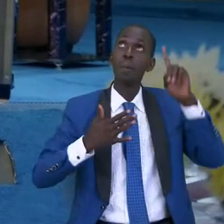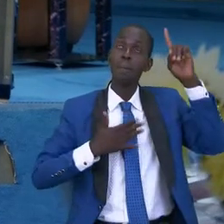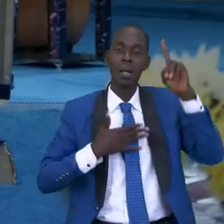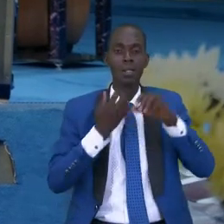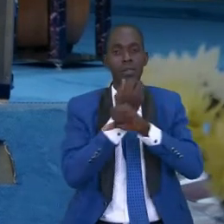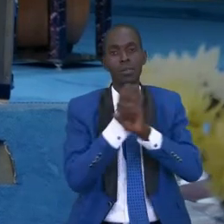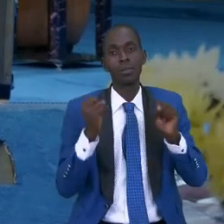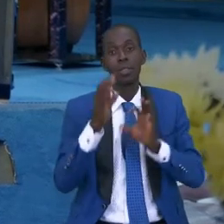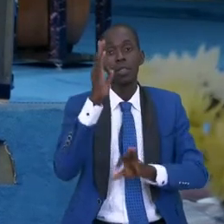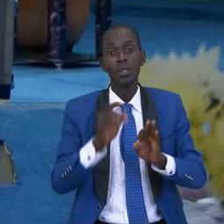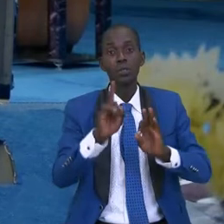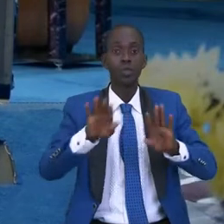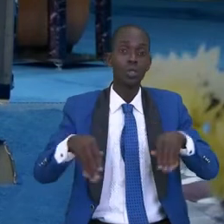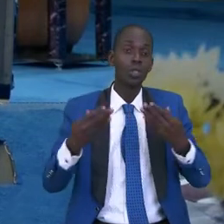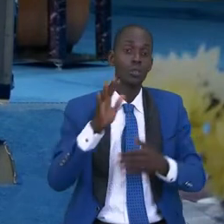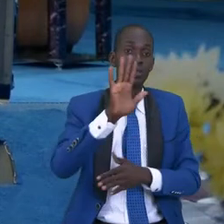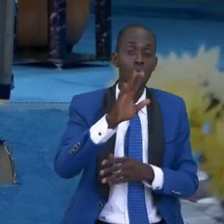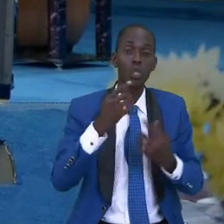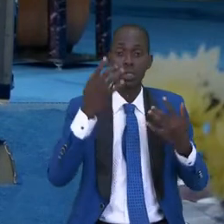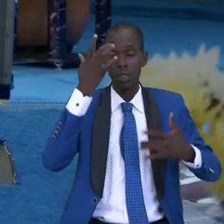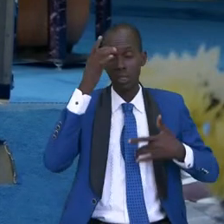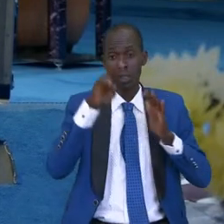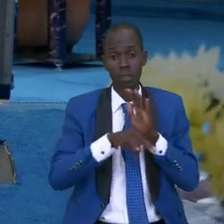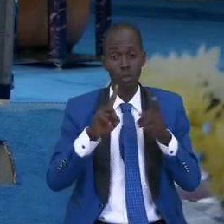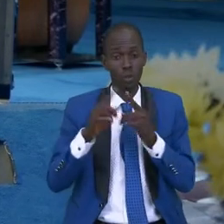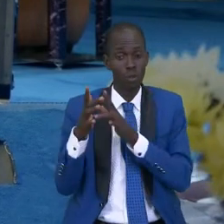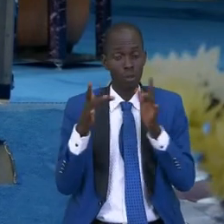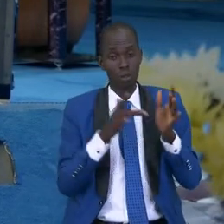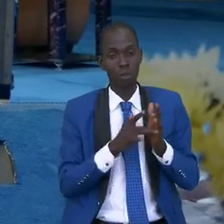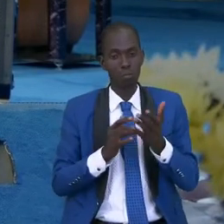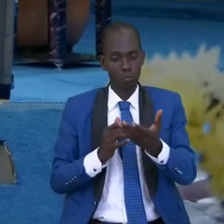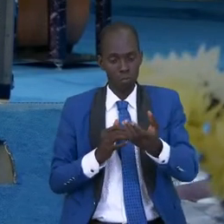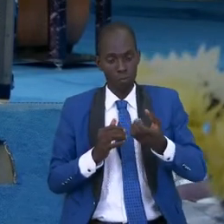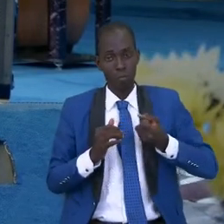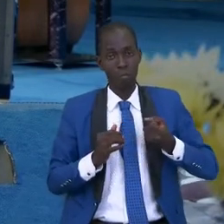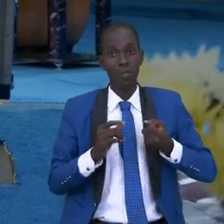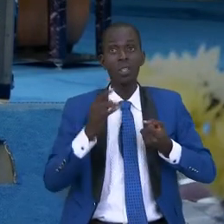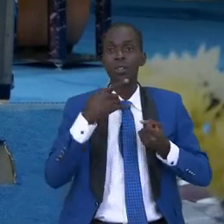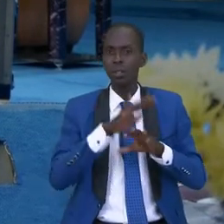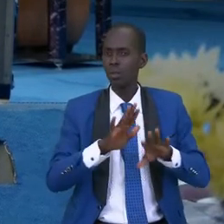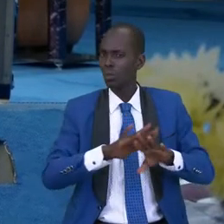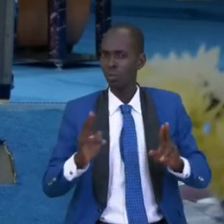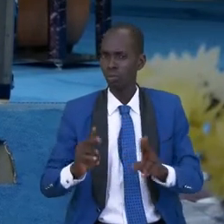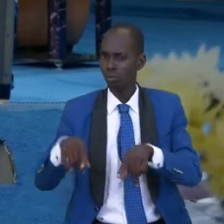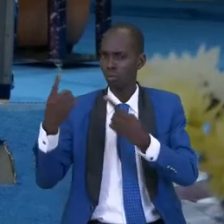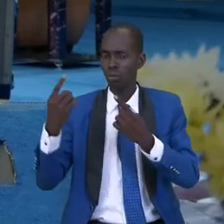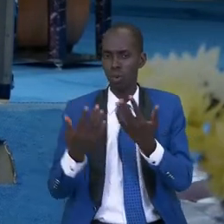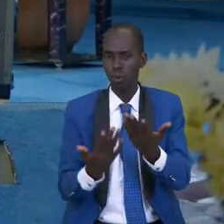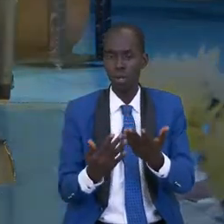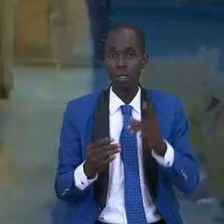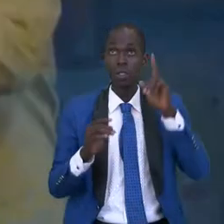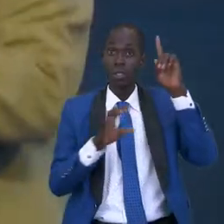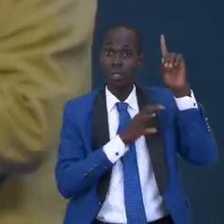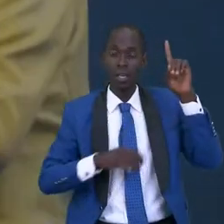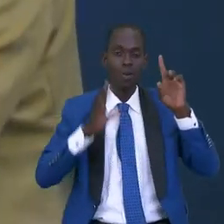give your sickness to him, you say, don't go, I'll give you my healing, soundness, perfect